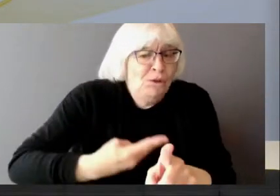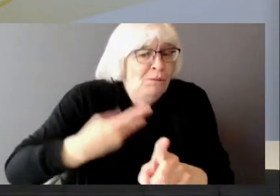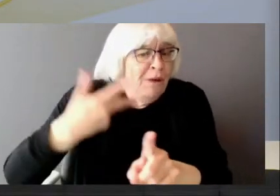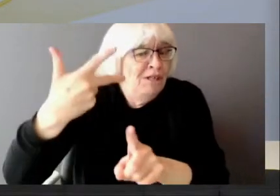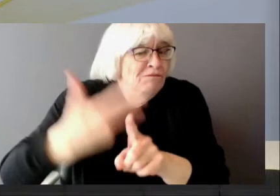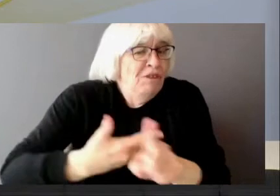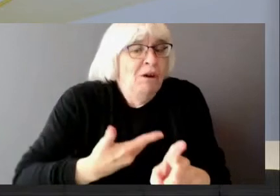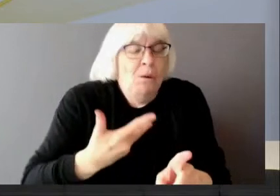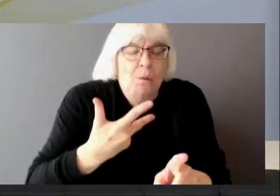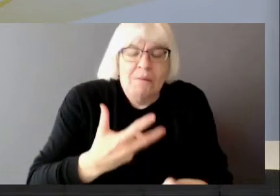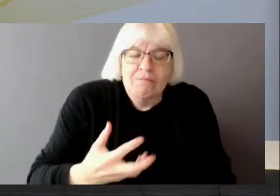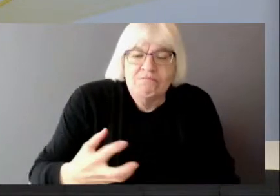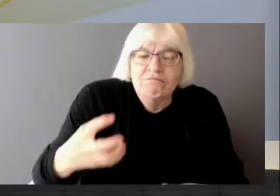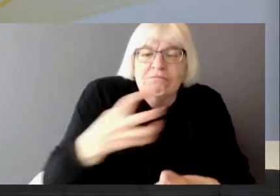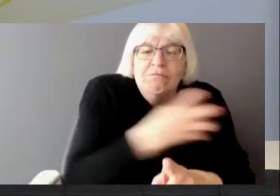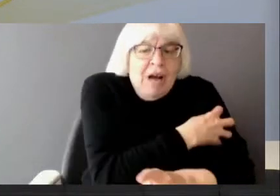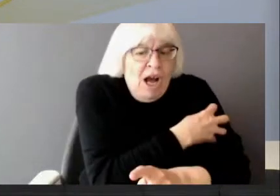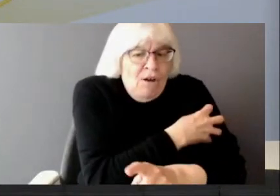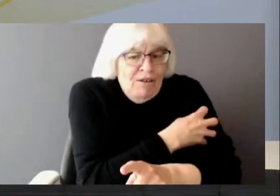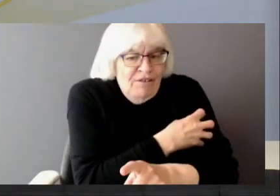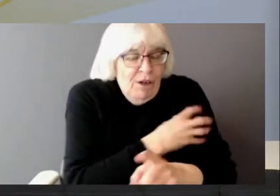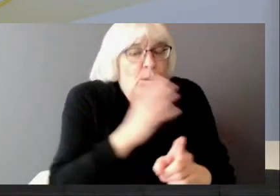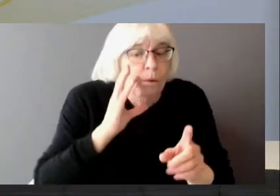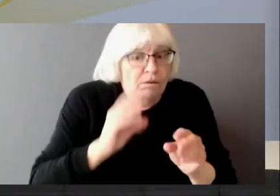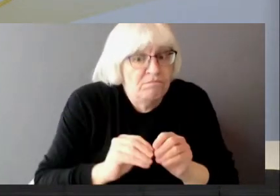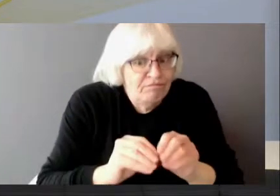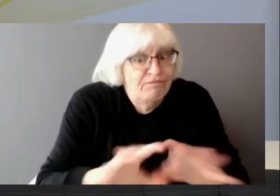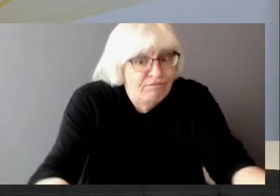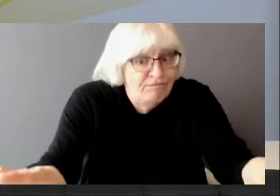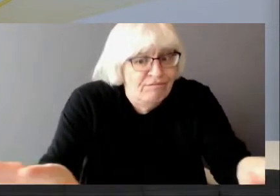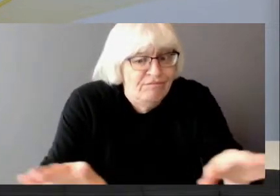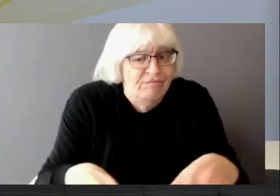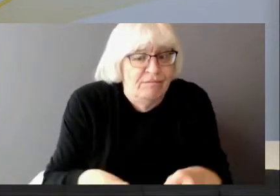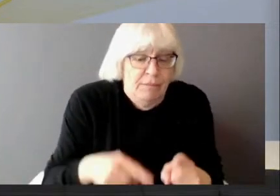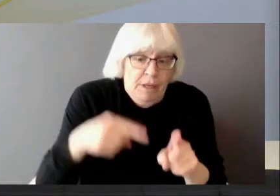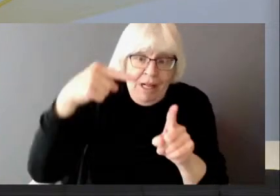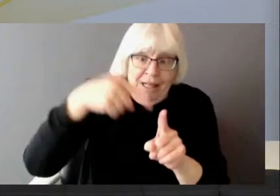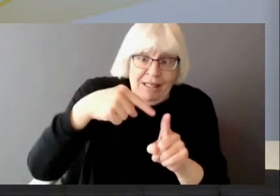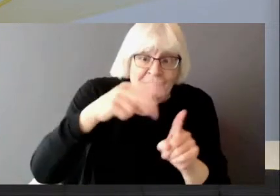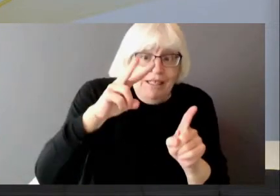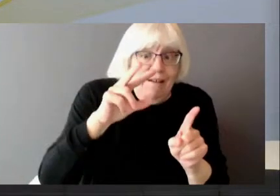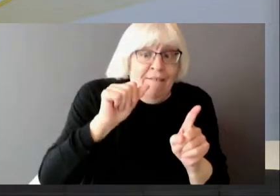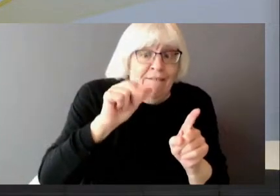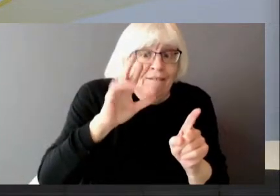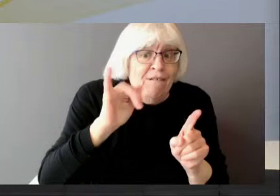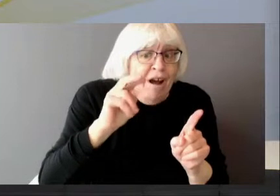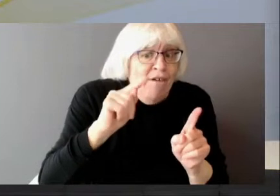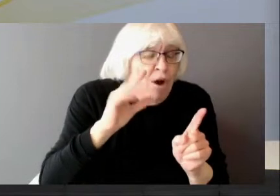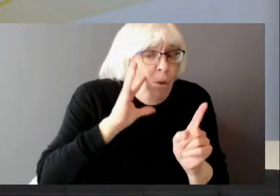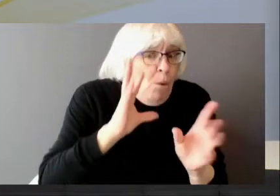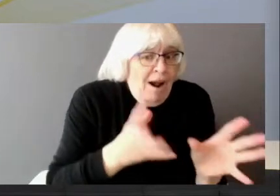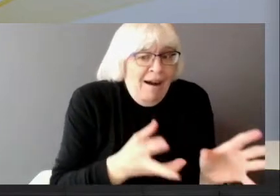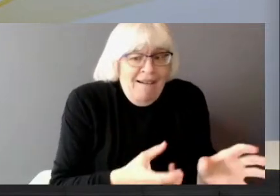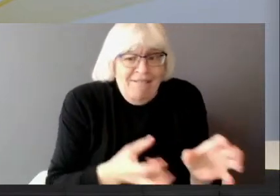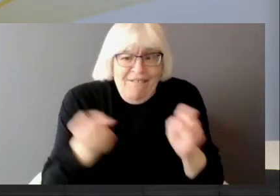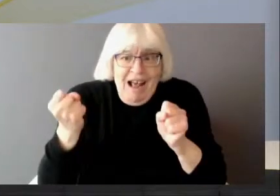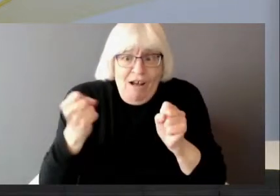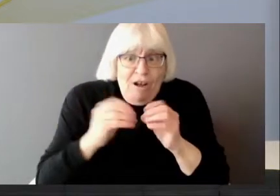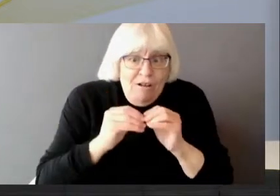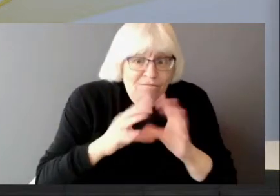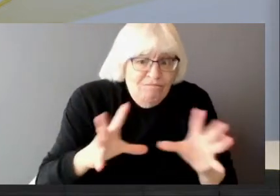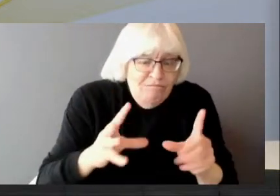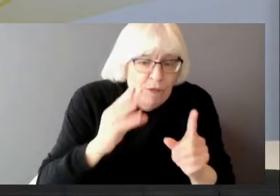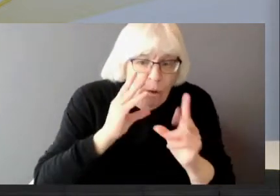COVID-19. And because the variants may be more infectious, there will be increased transmission leading to significantly